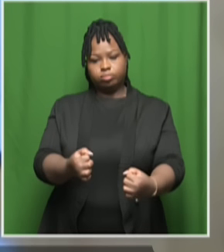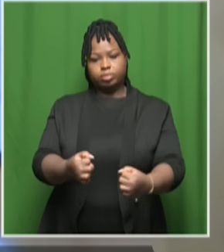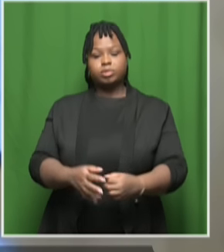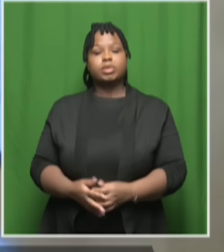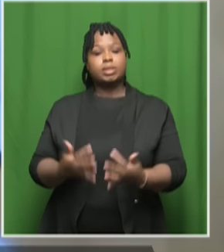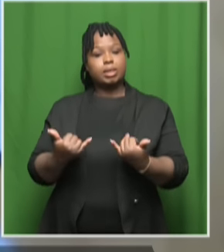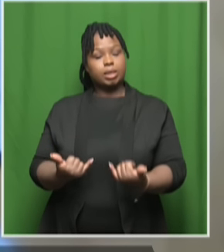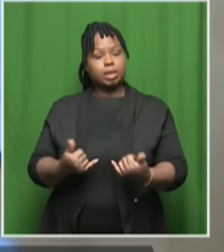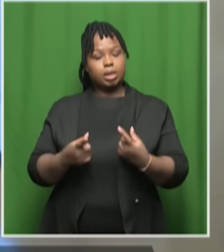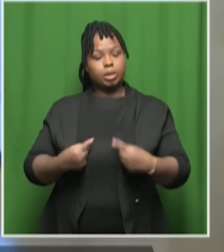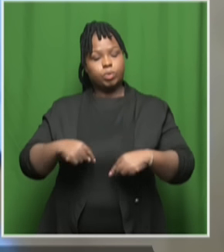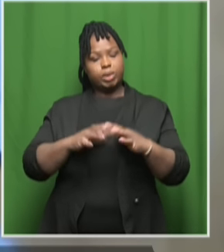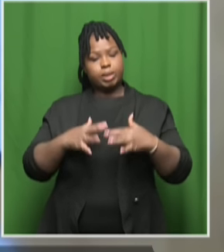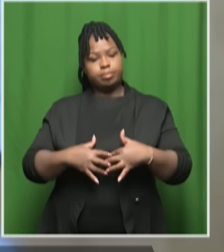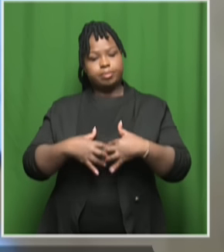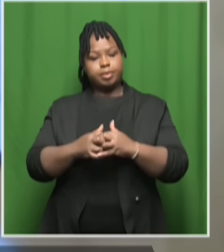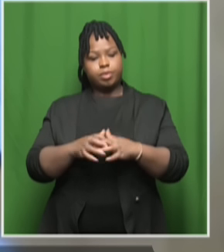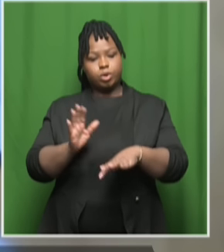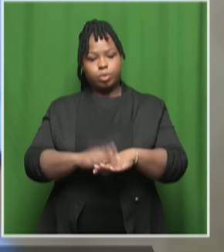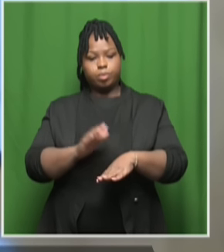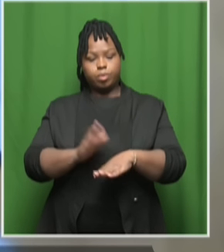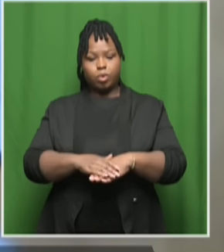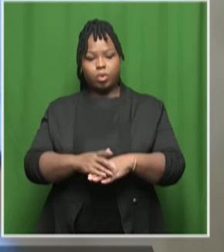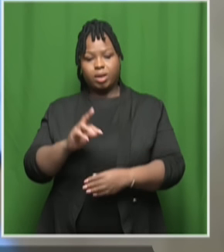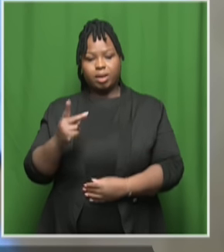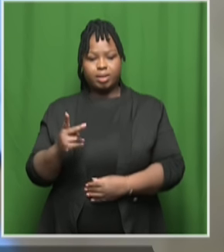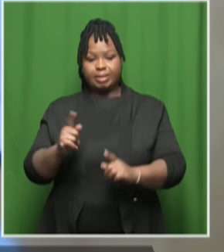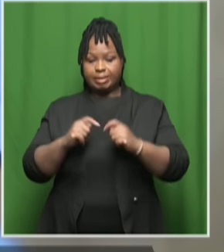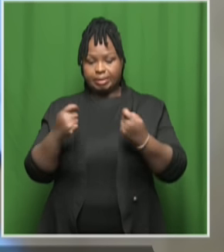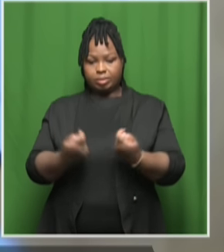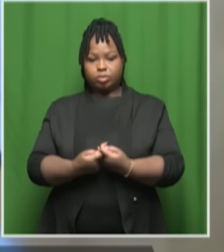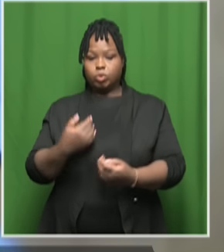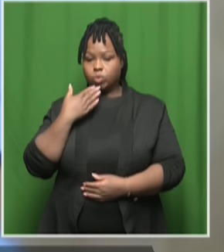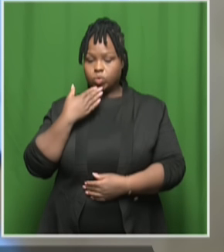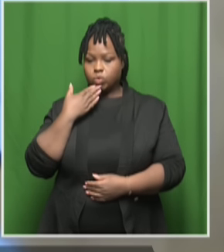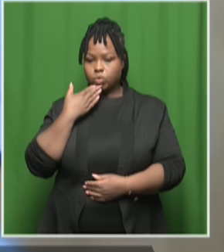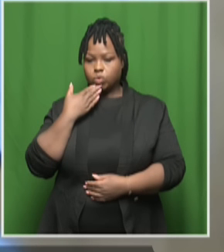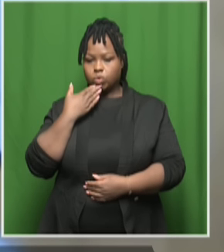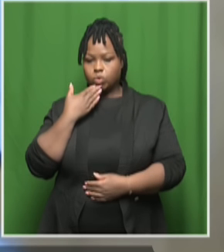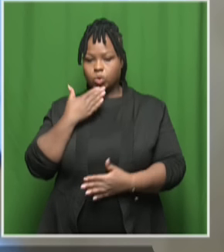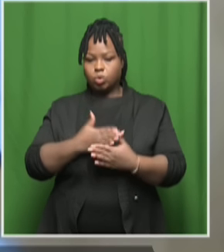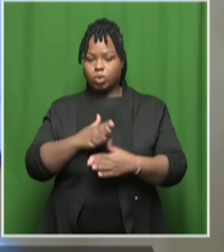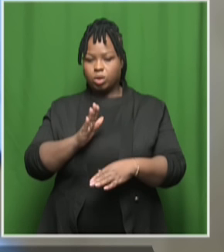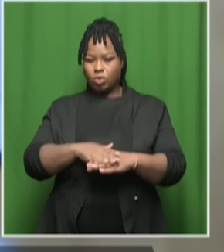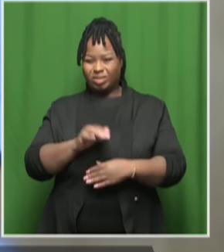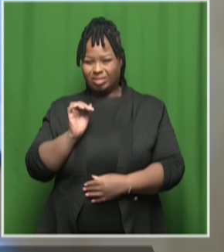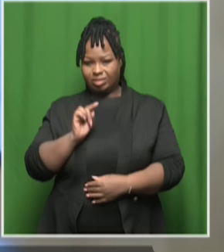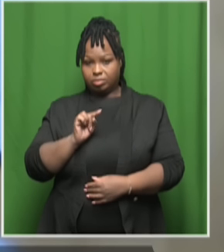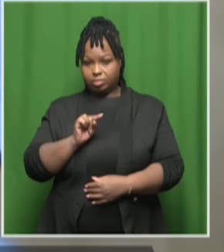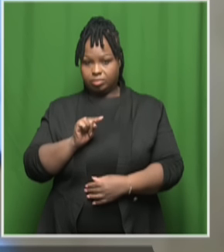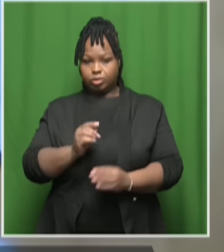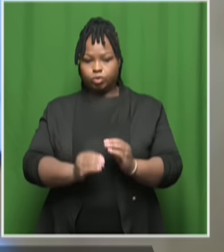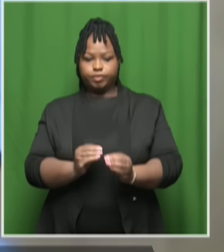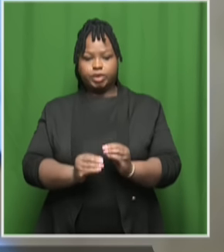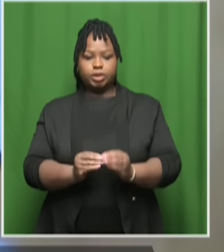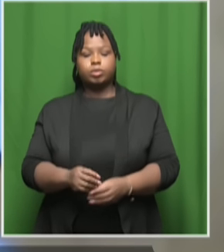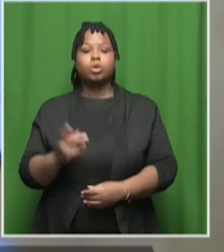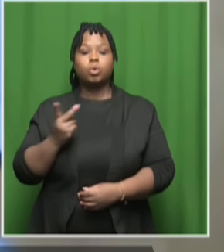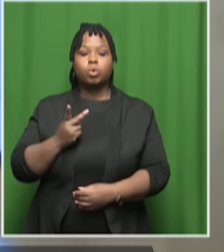up some critical teams to work on this. But we've also done, Sakina, for